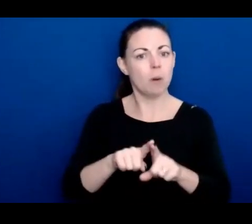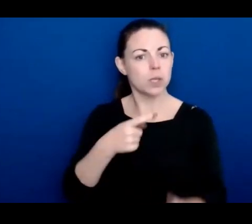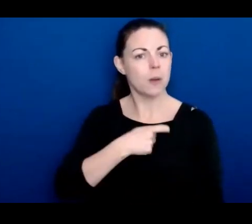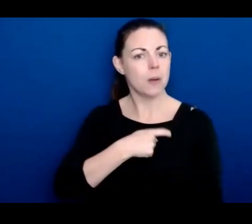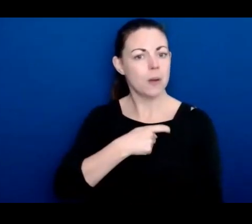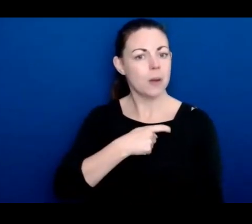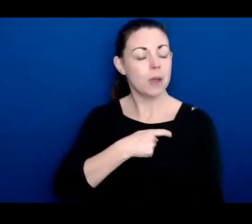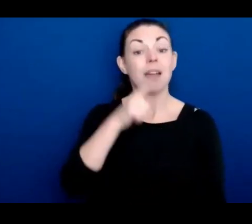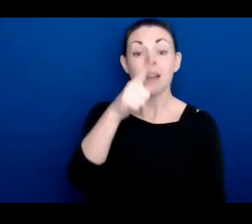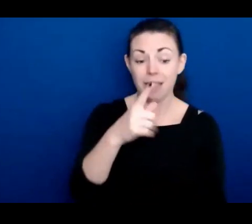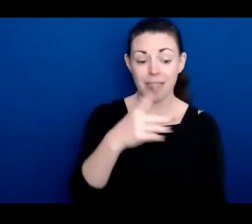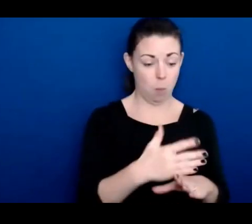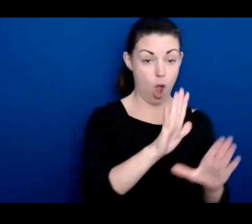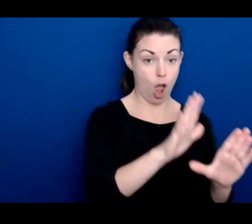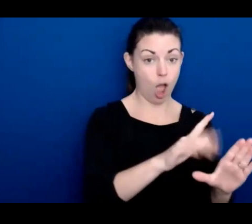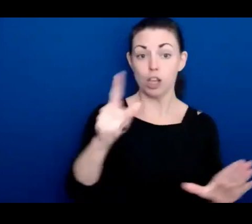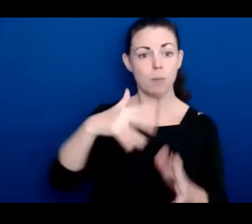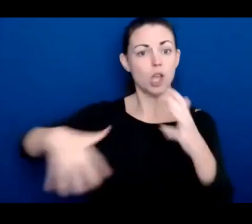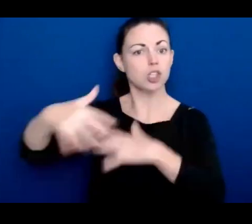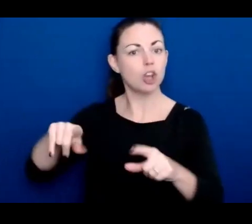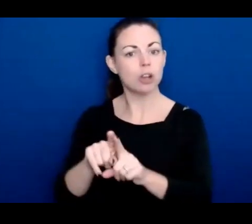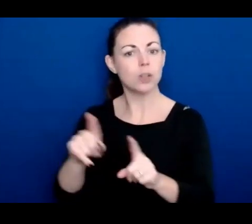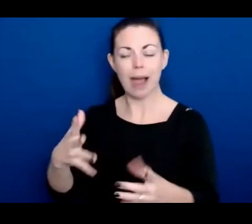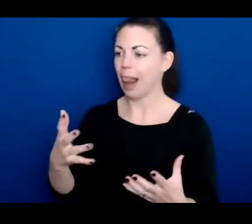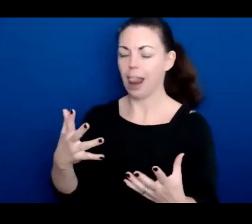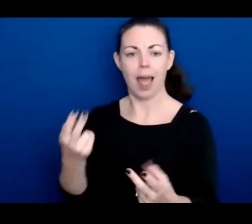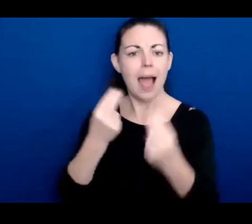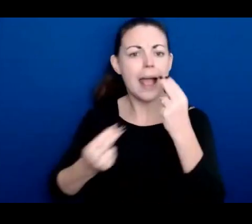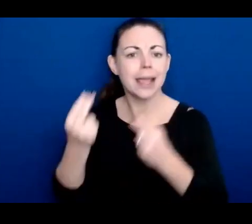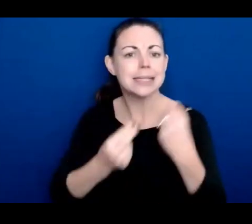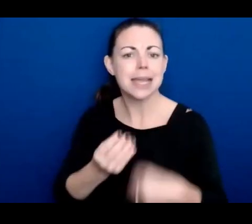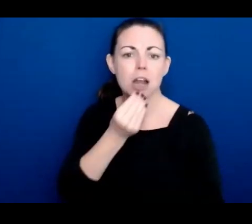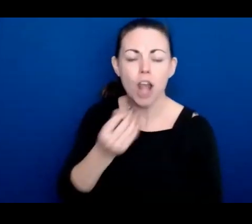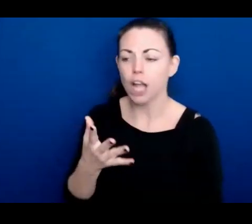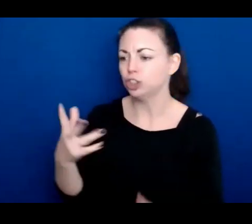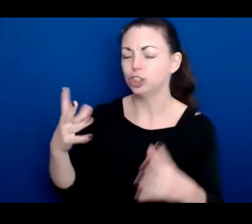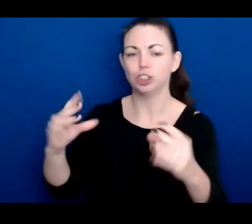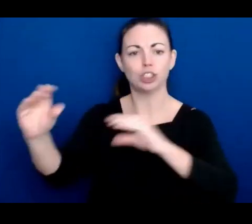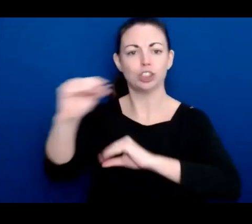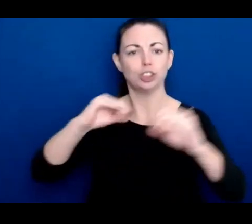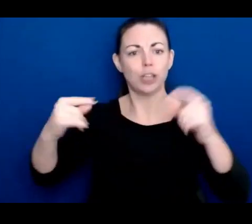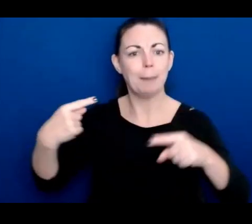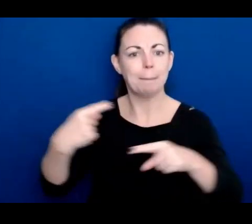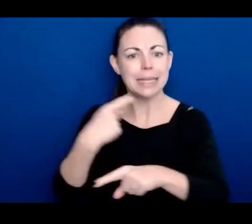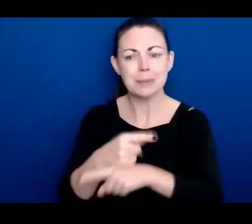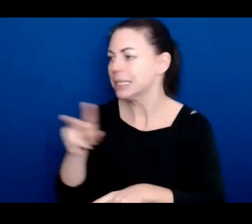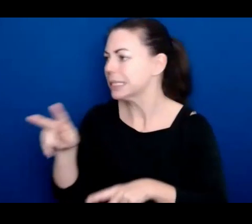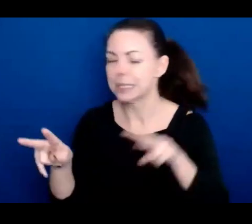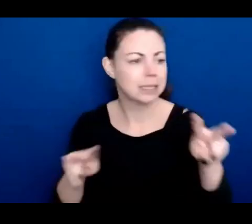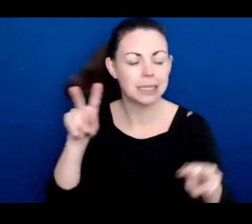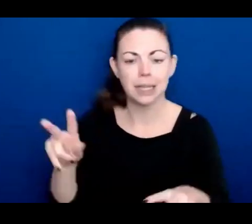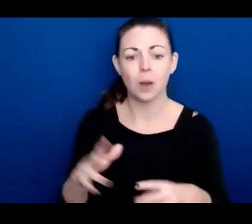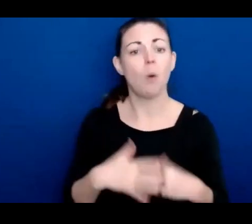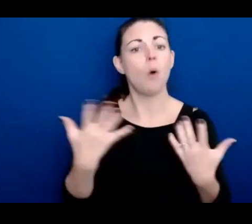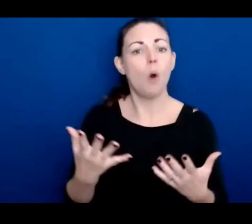social environments, you know, when you're in the canteen talking to people, not hearing what's going on, or even lunch meetings,